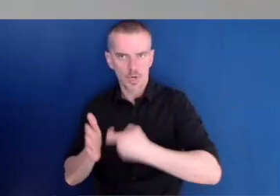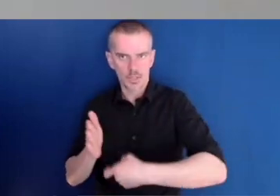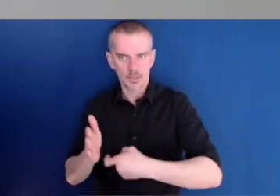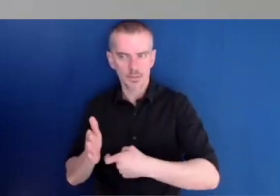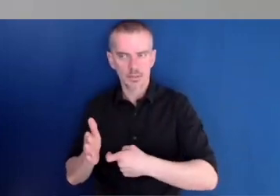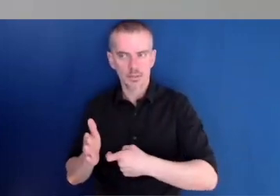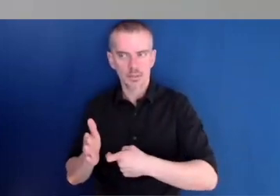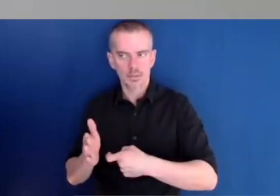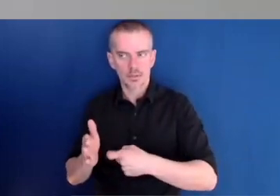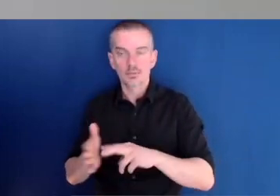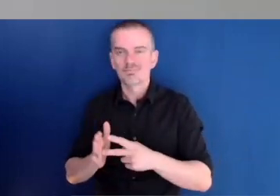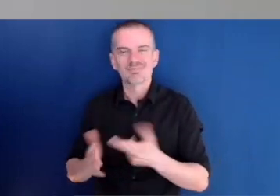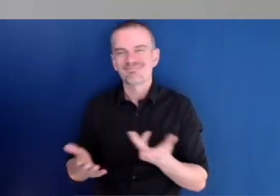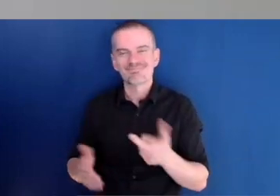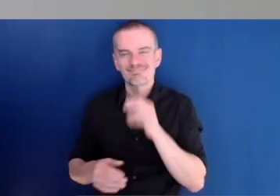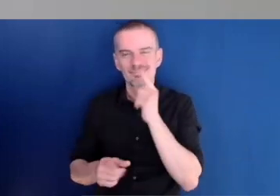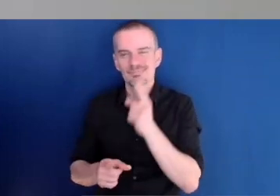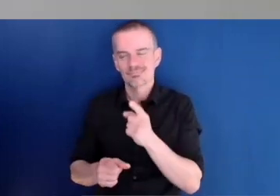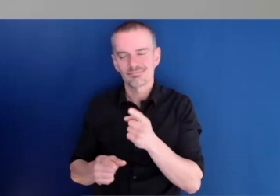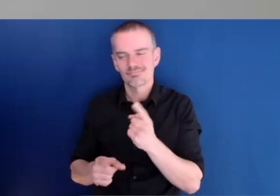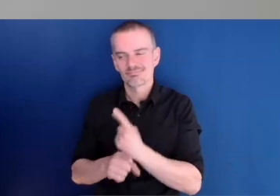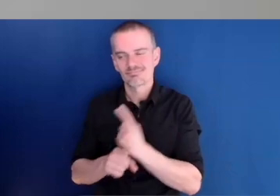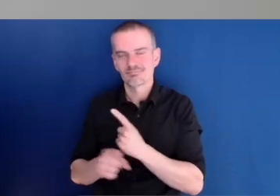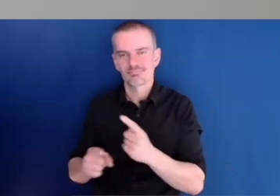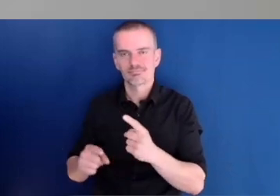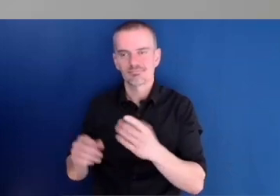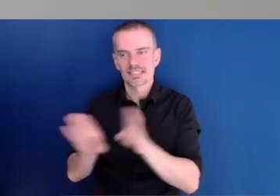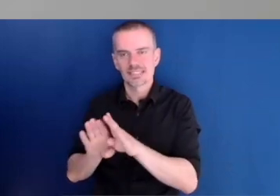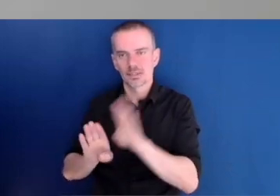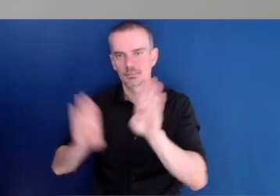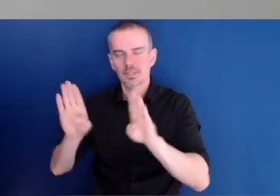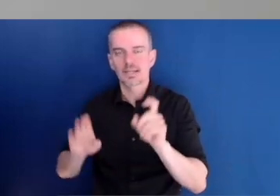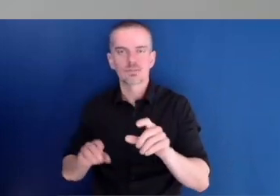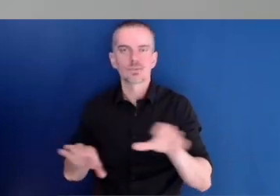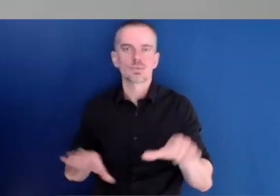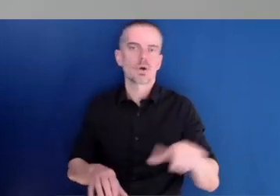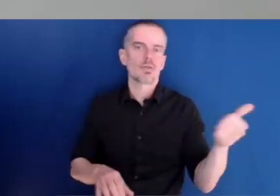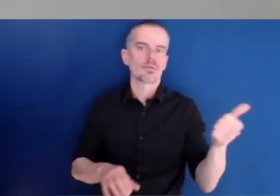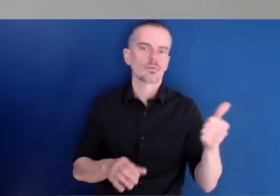wouldn't be appropriate. We need to resort to another formal procurement method.